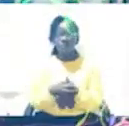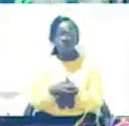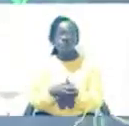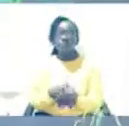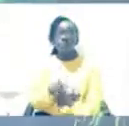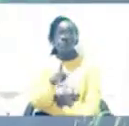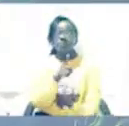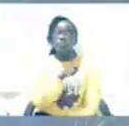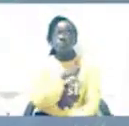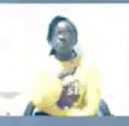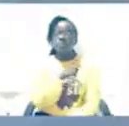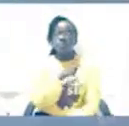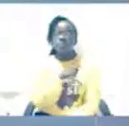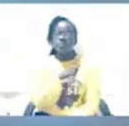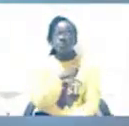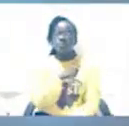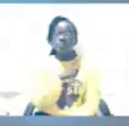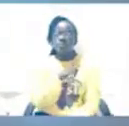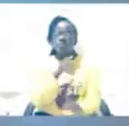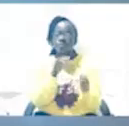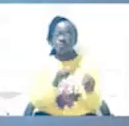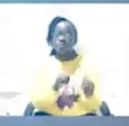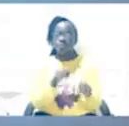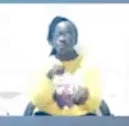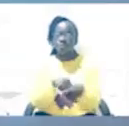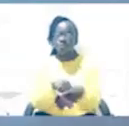of Mary and her sister Martha.